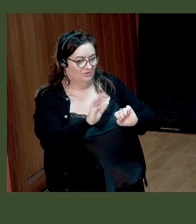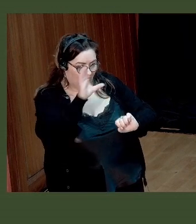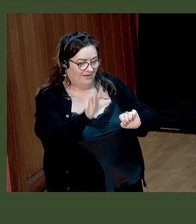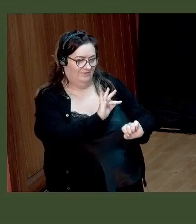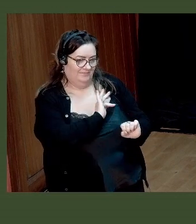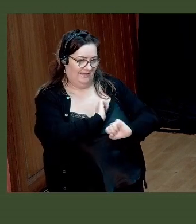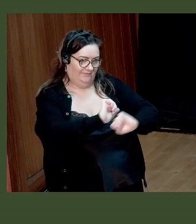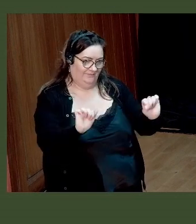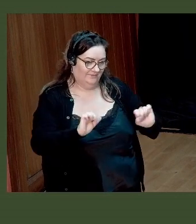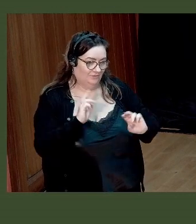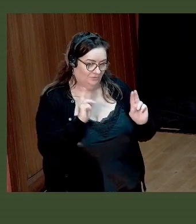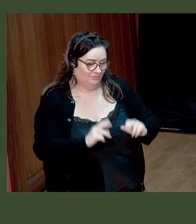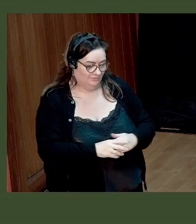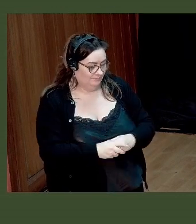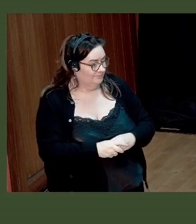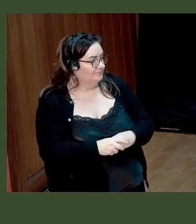hand.